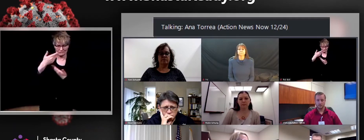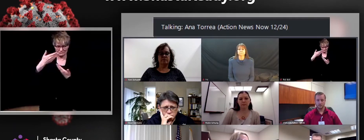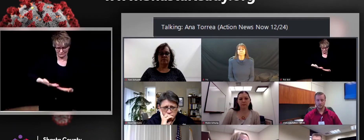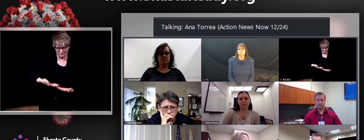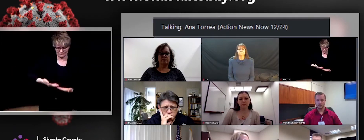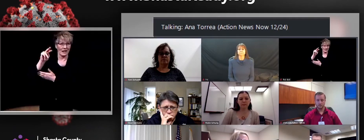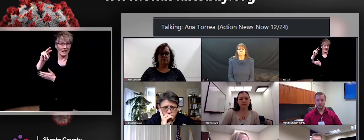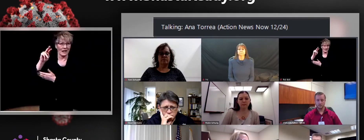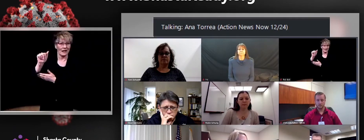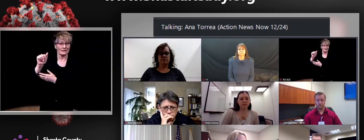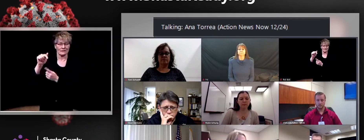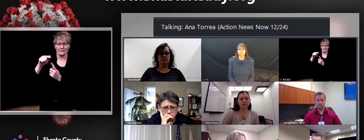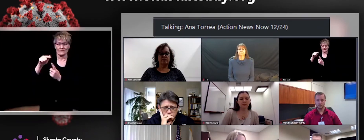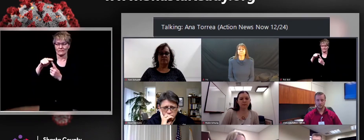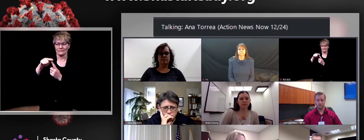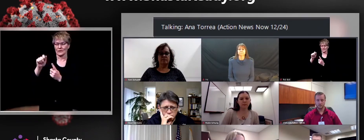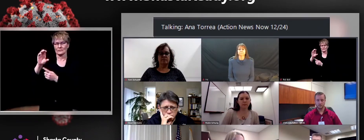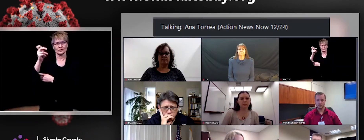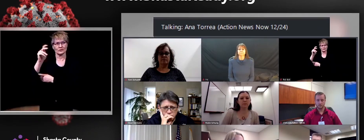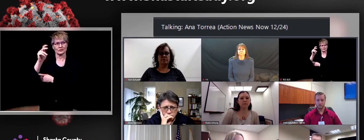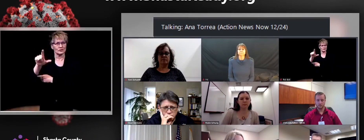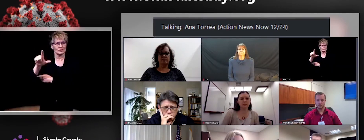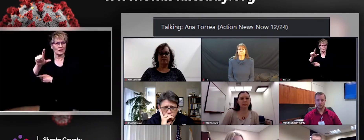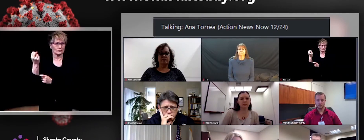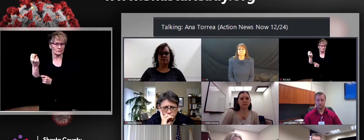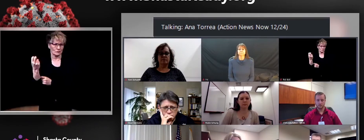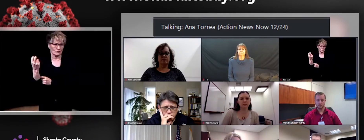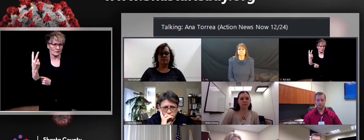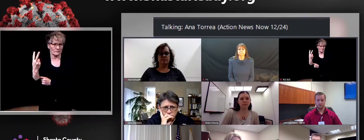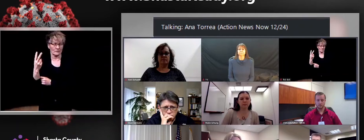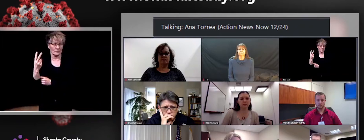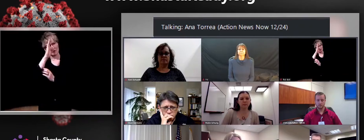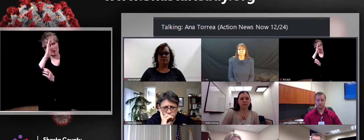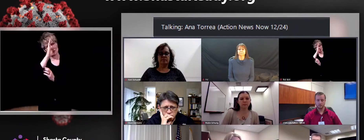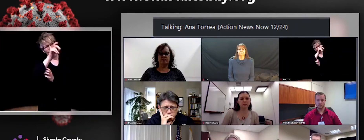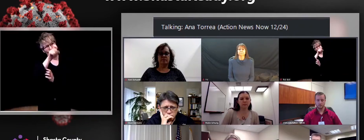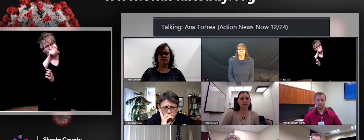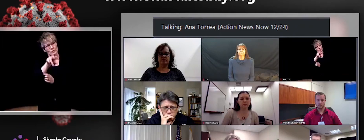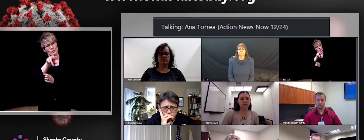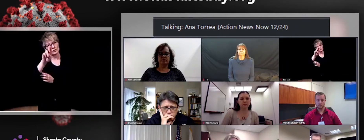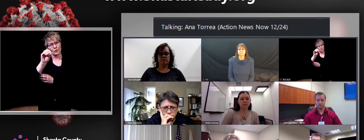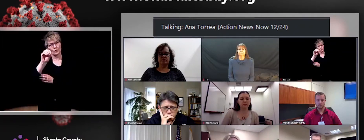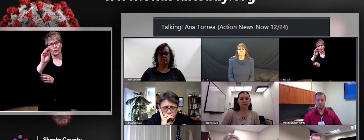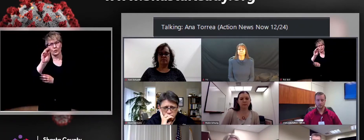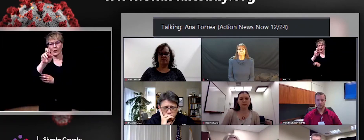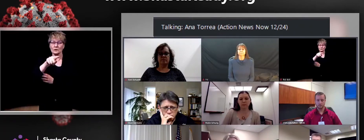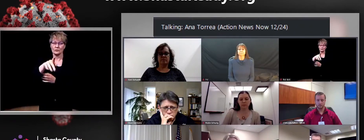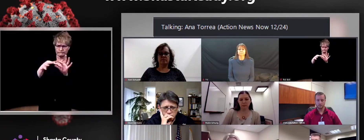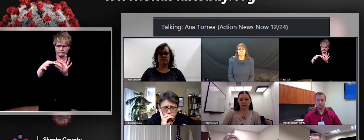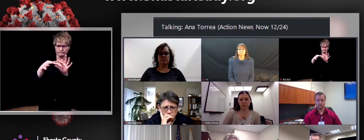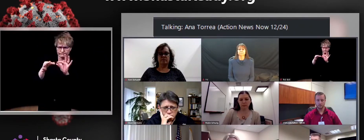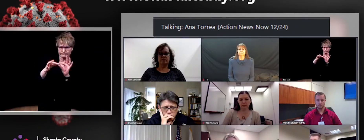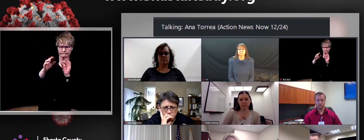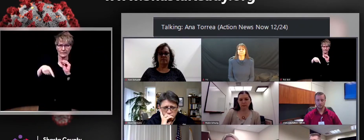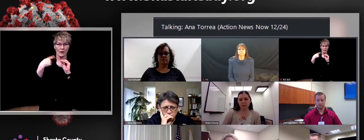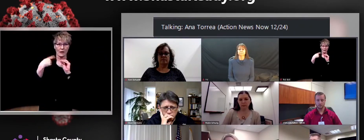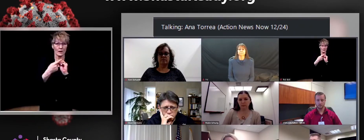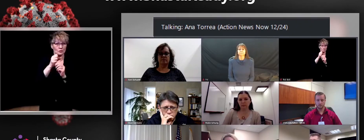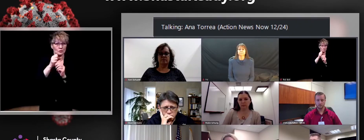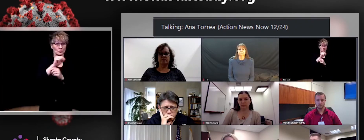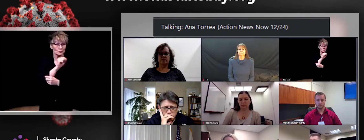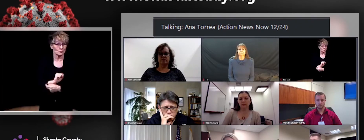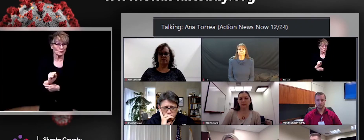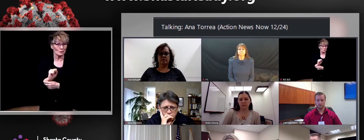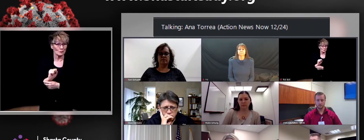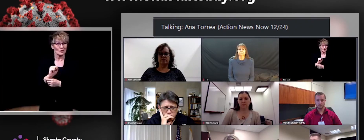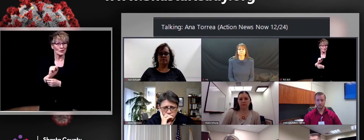just kind of wanted, this one is for you, Robin. You mentioned, because the Super Bowl is coming up this week, and it looks like the county is heading in a very good direction